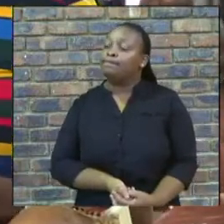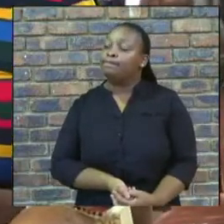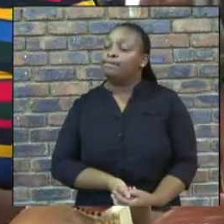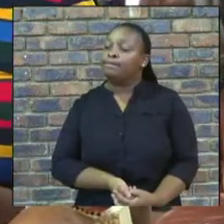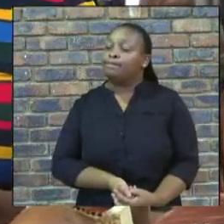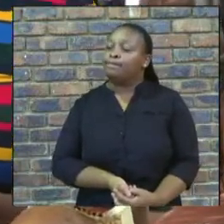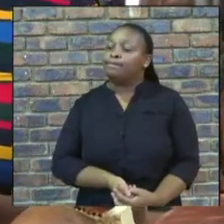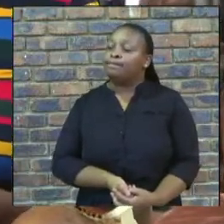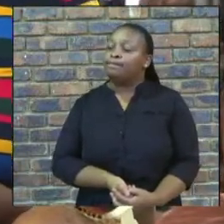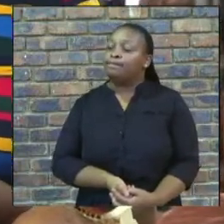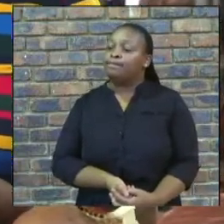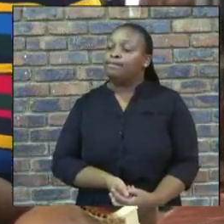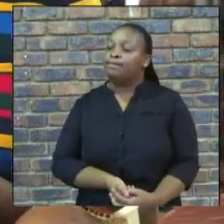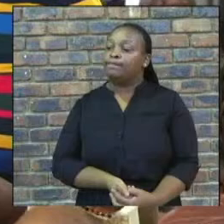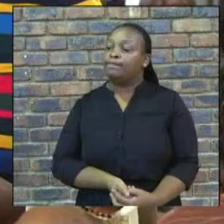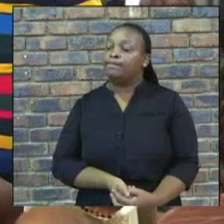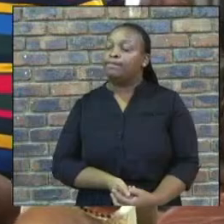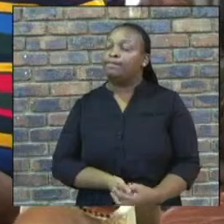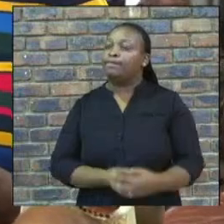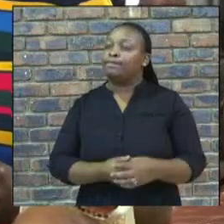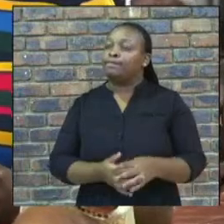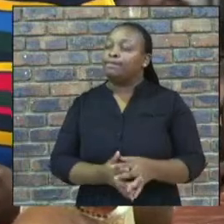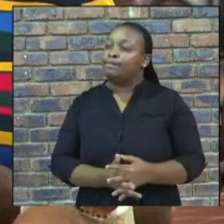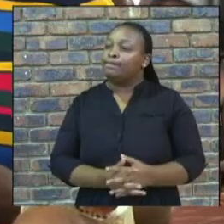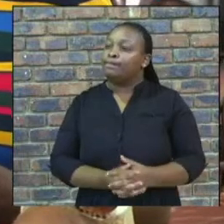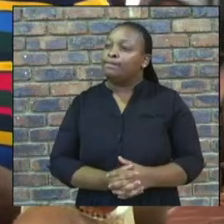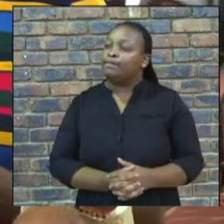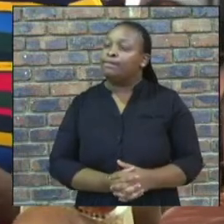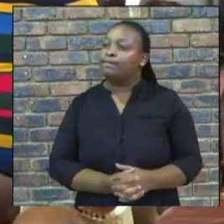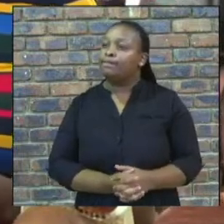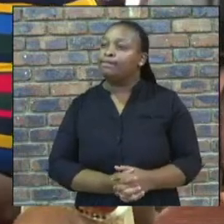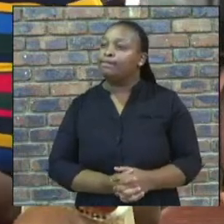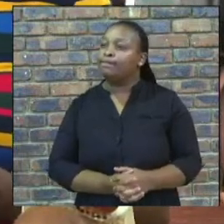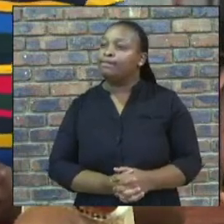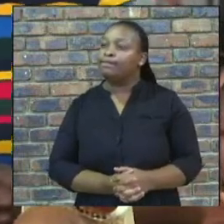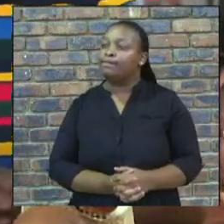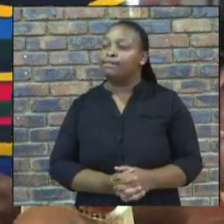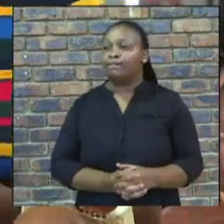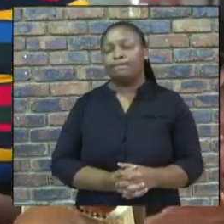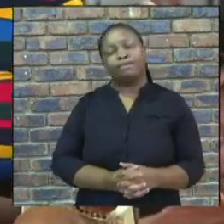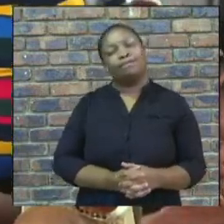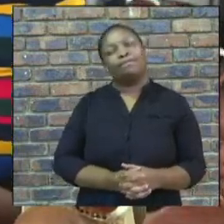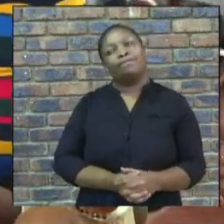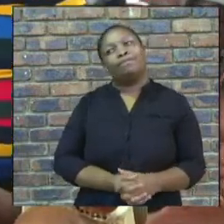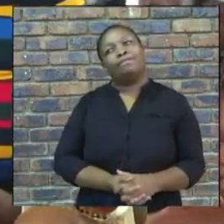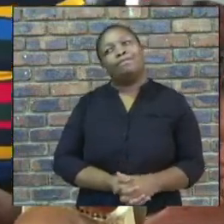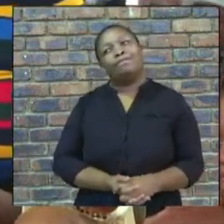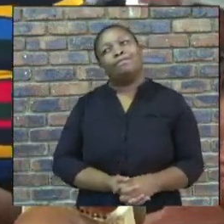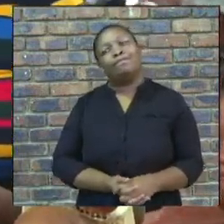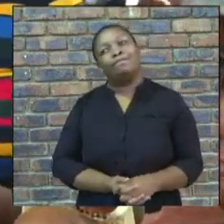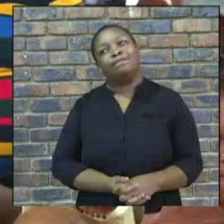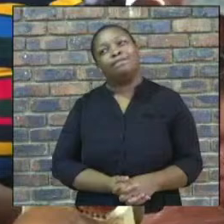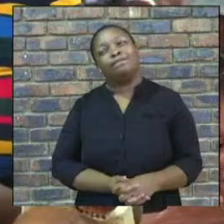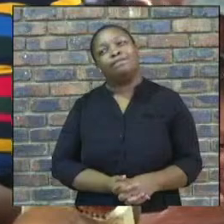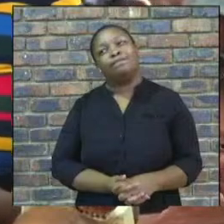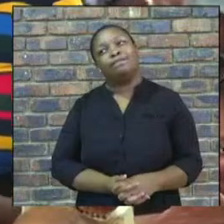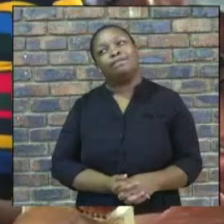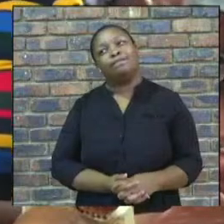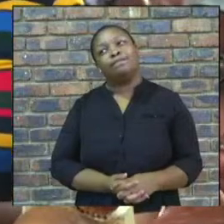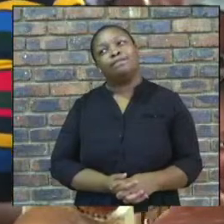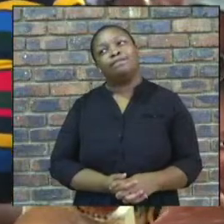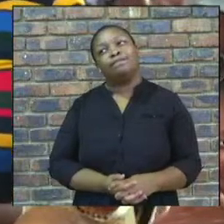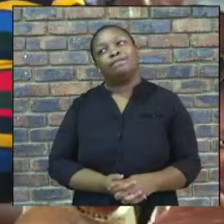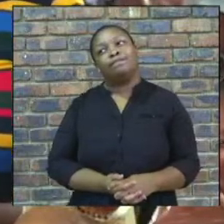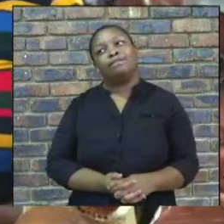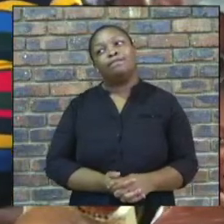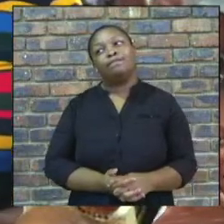100, which is an NPO company. Thank you. In terms of,